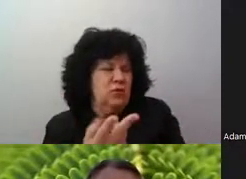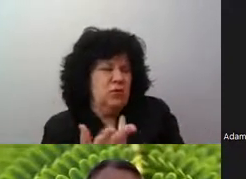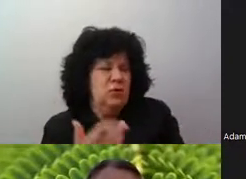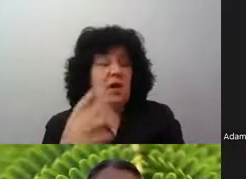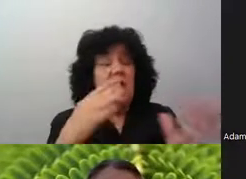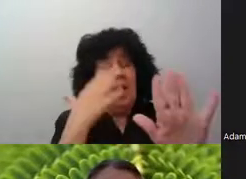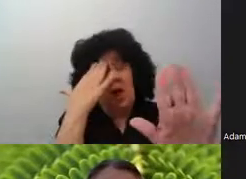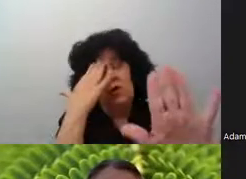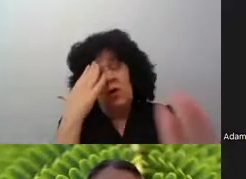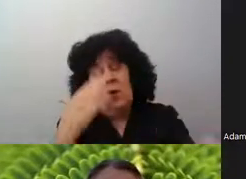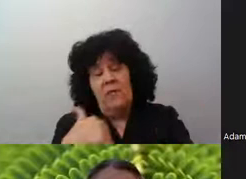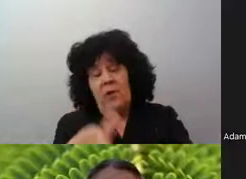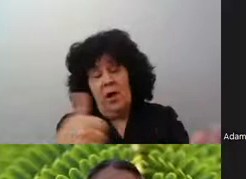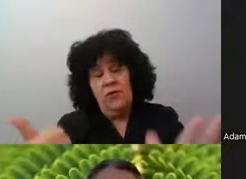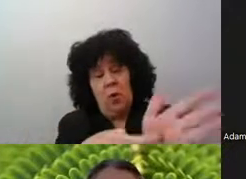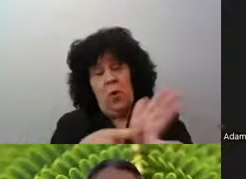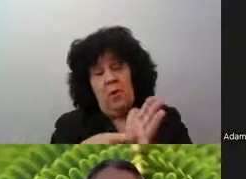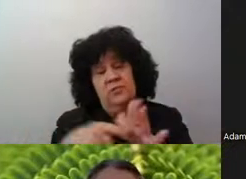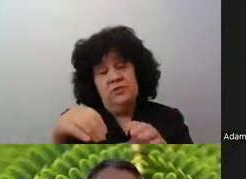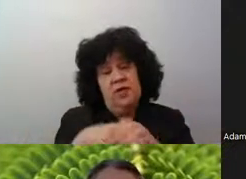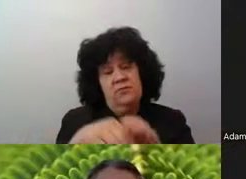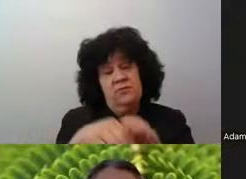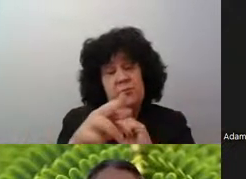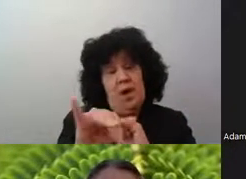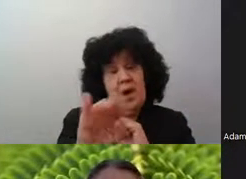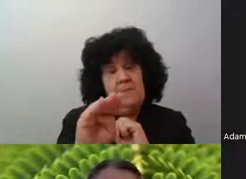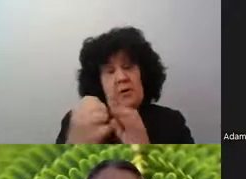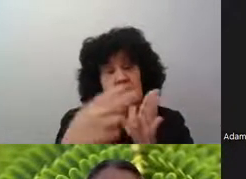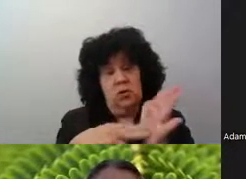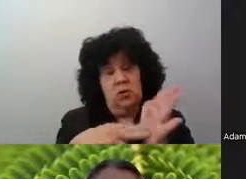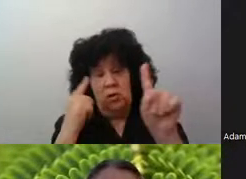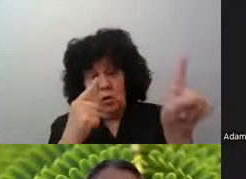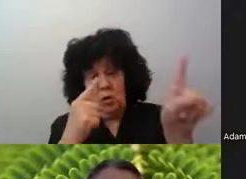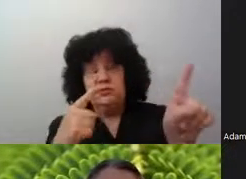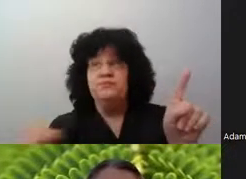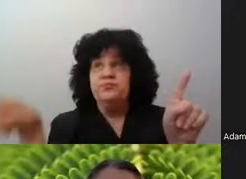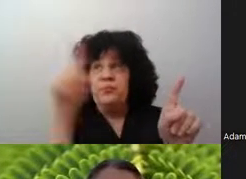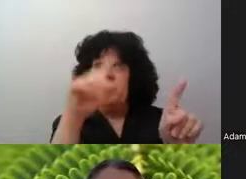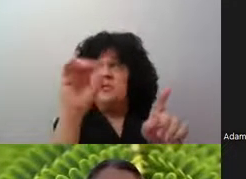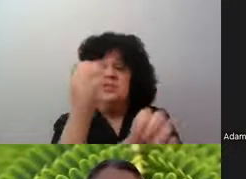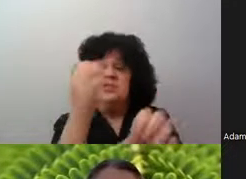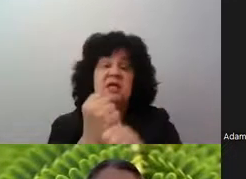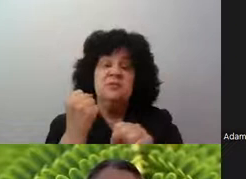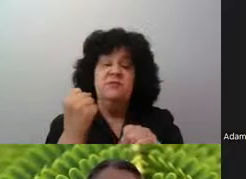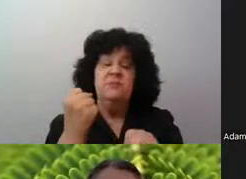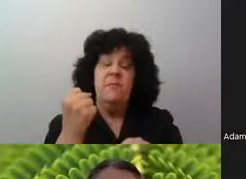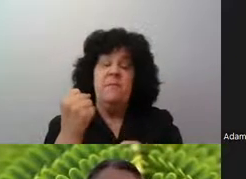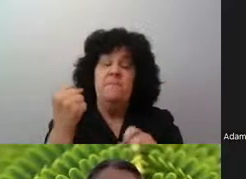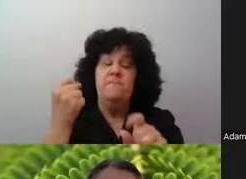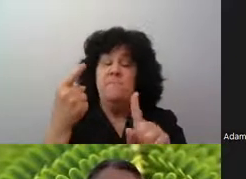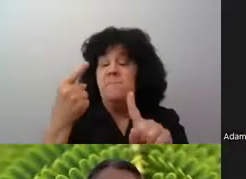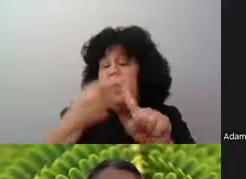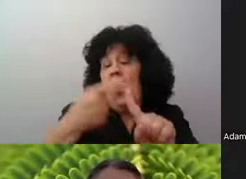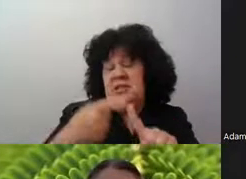requirements included in prime contracting goals, right? So companies get points, get credits as a part of